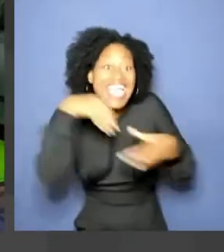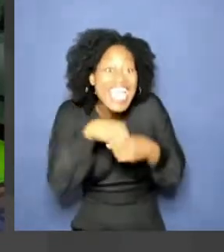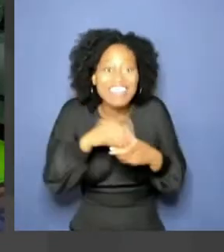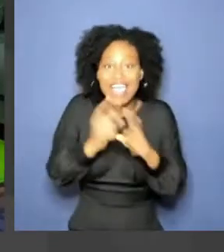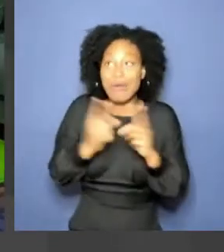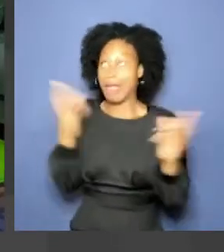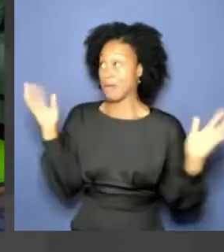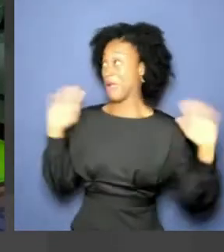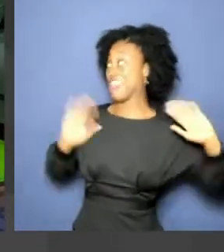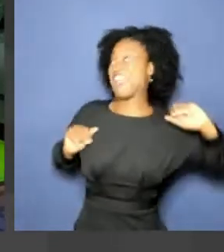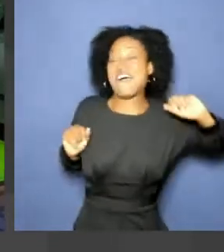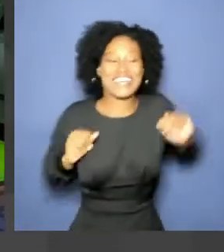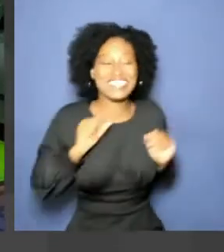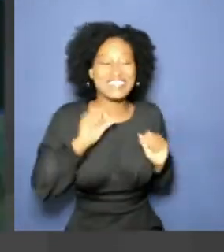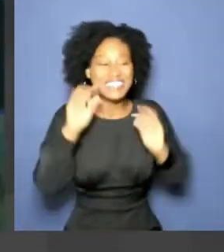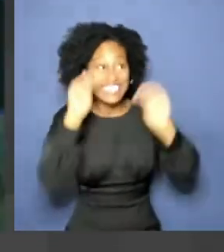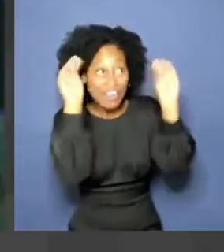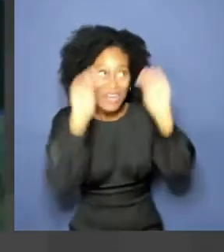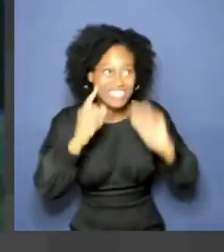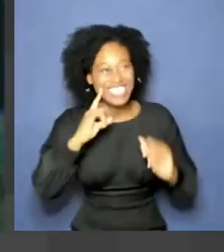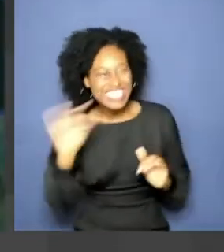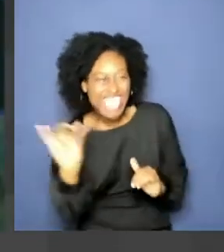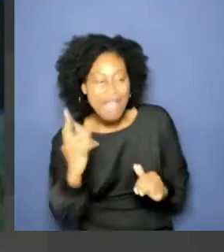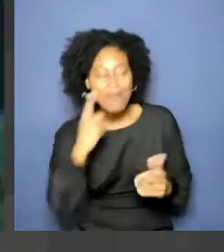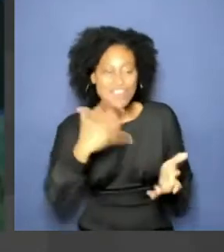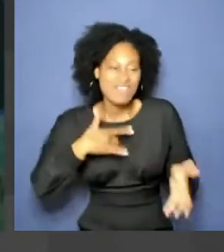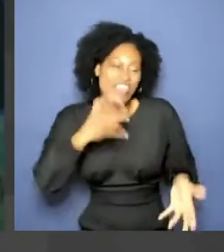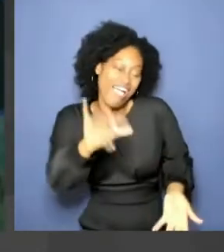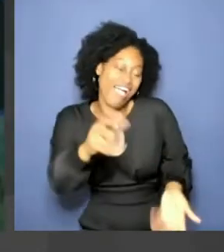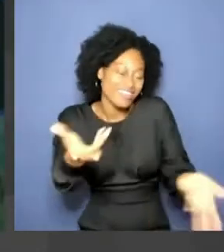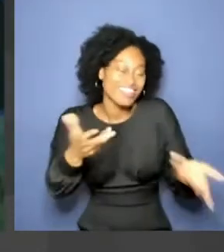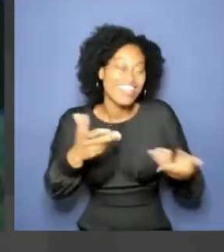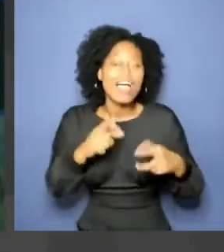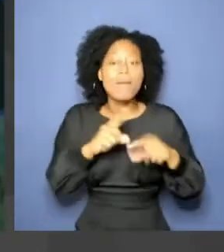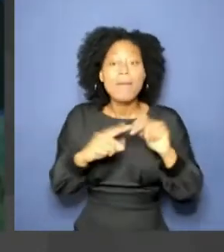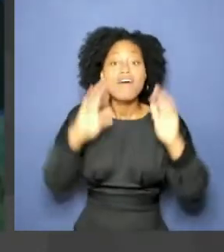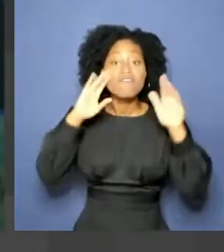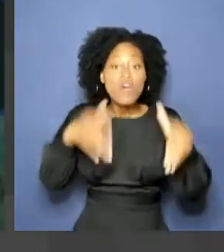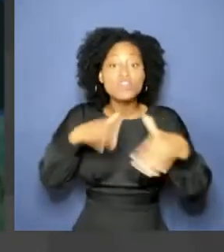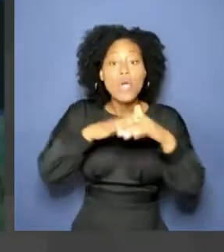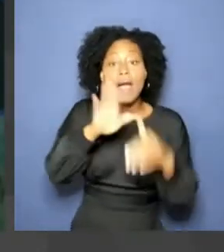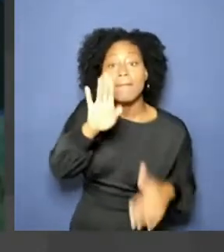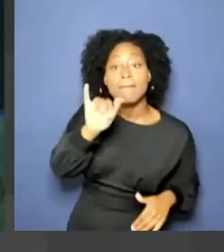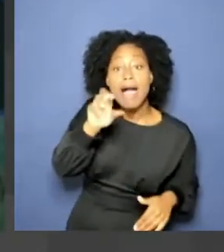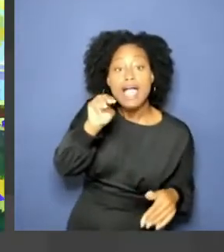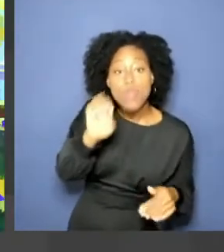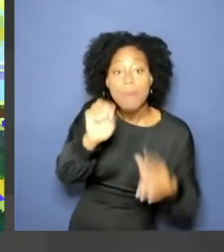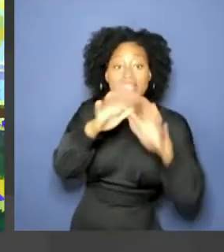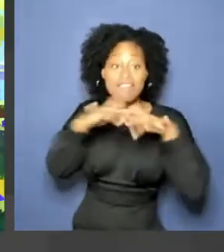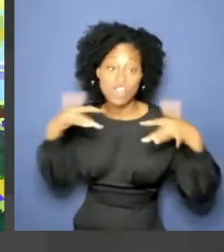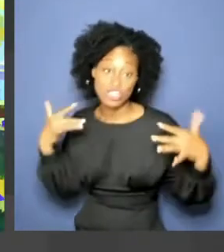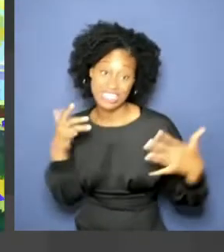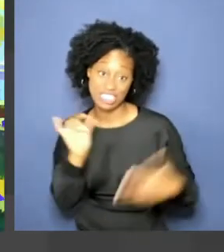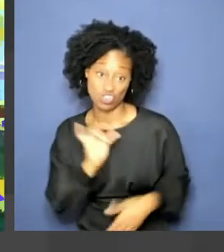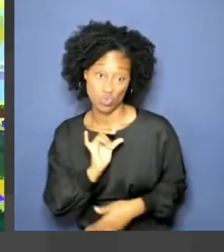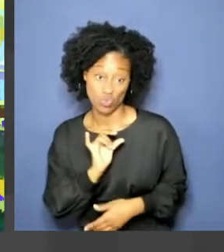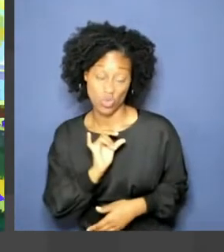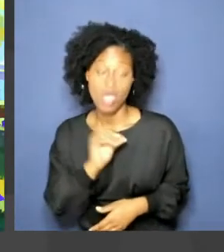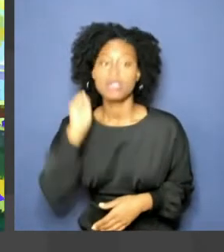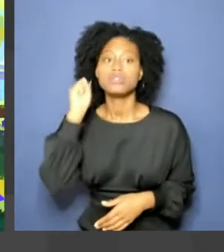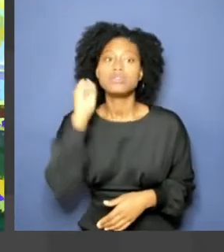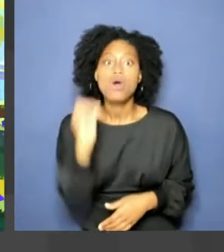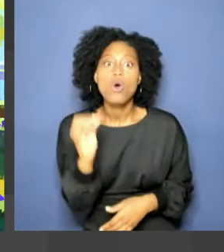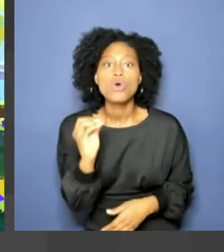beautiful. And we also want to focus or have focused on biome diversity. So we want to find like a